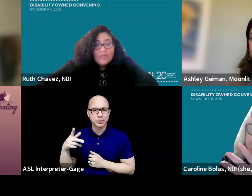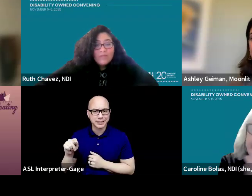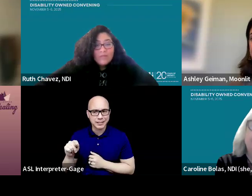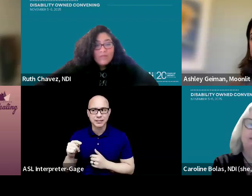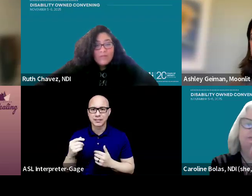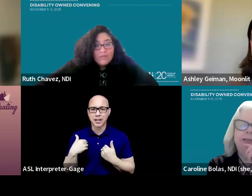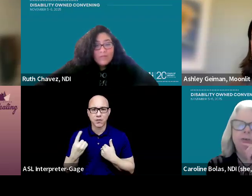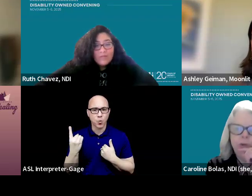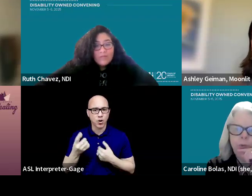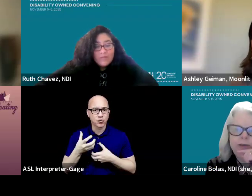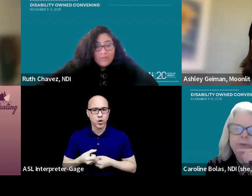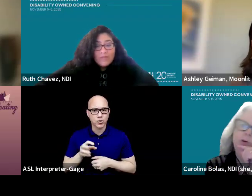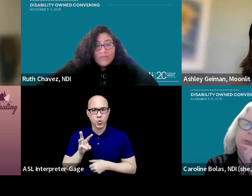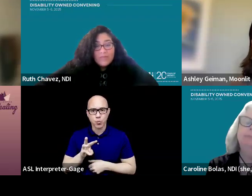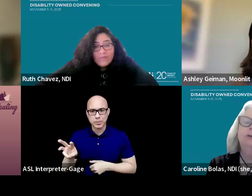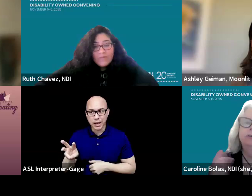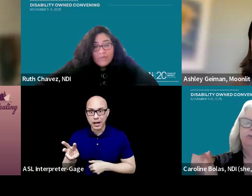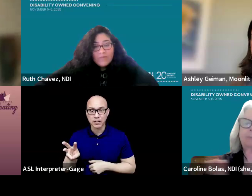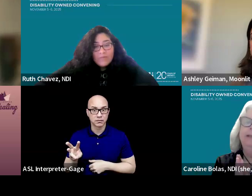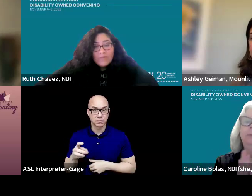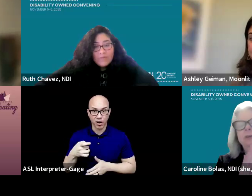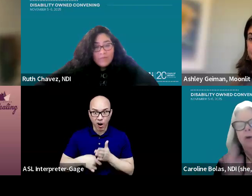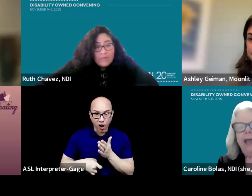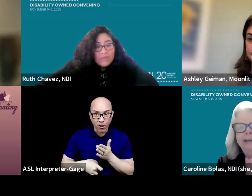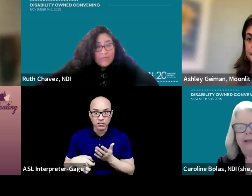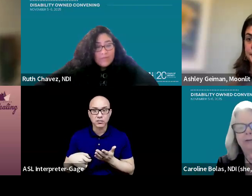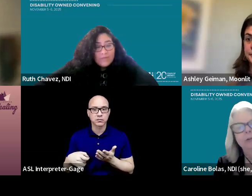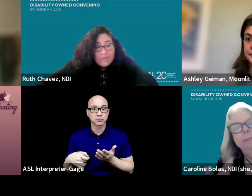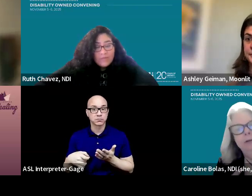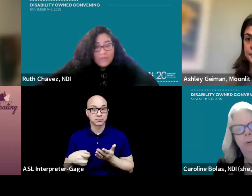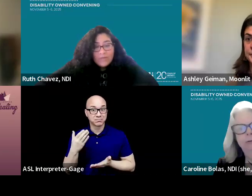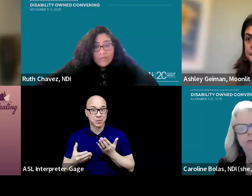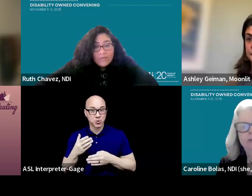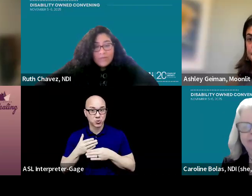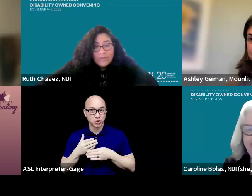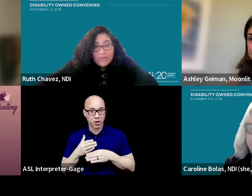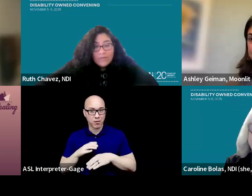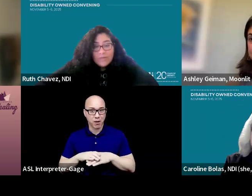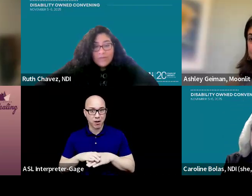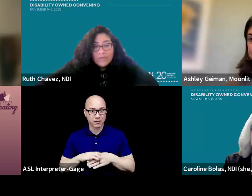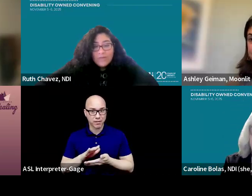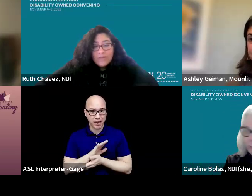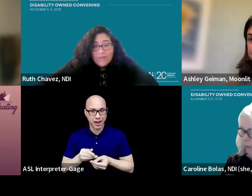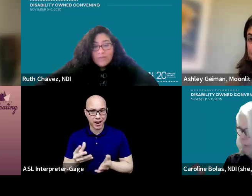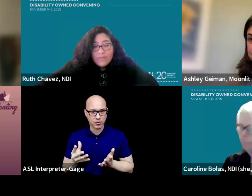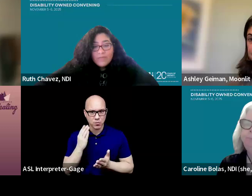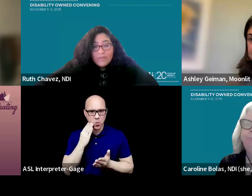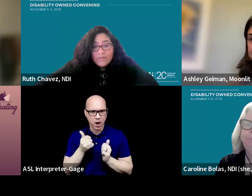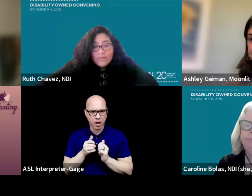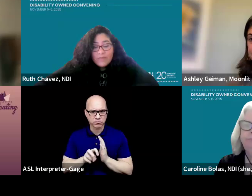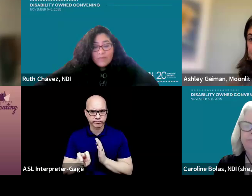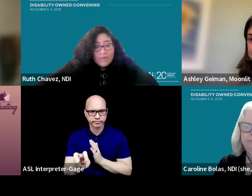trusted website? Is there a fee to use it? Ruth, perhaps you can just share a bit of what's in your handout so that people know how to navigate some of these